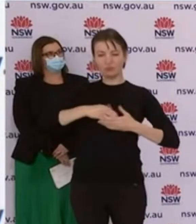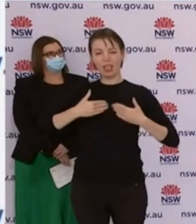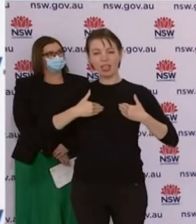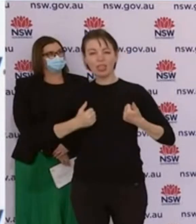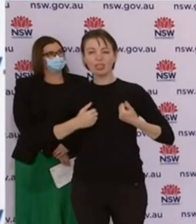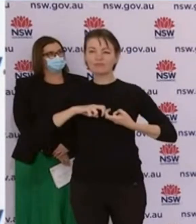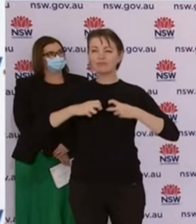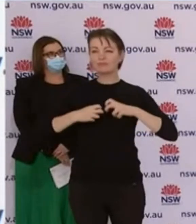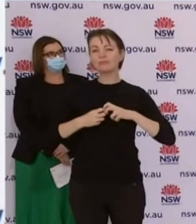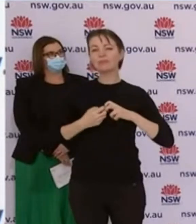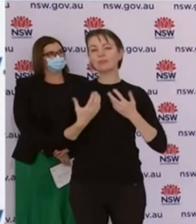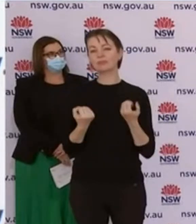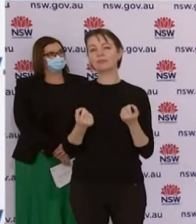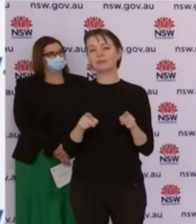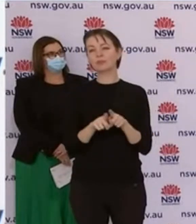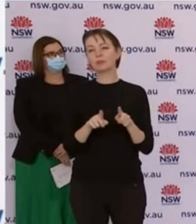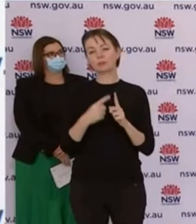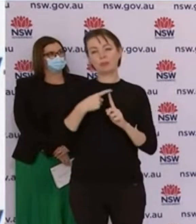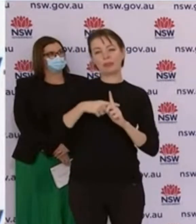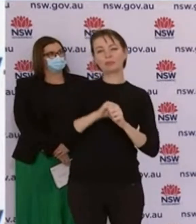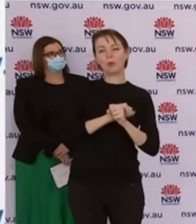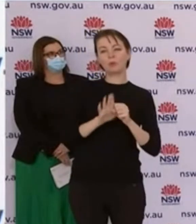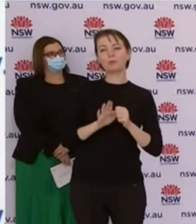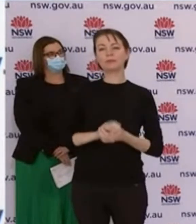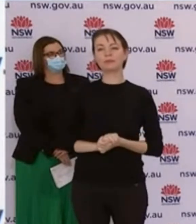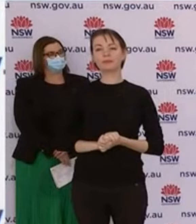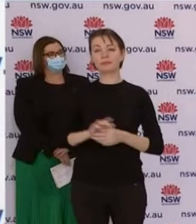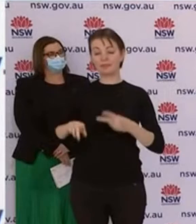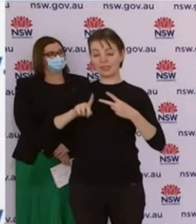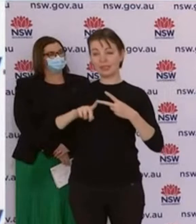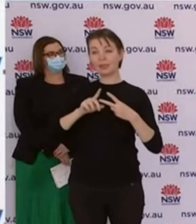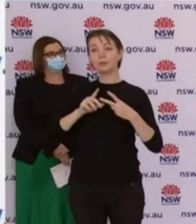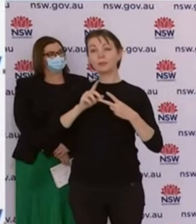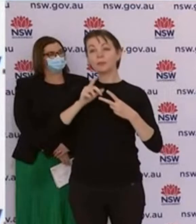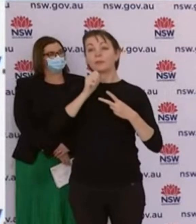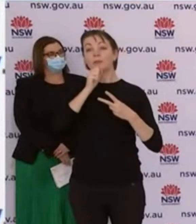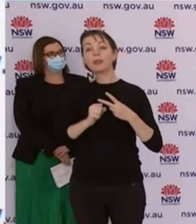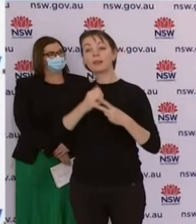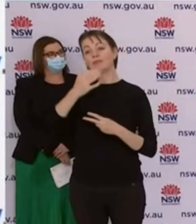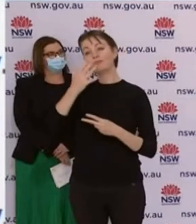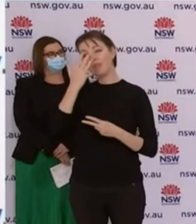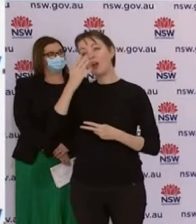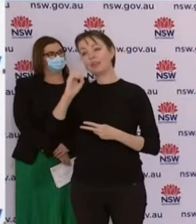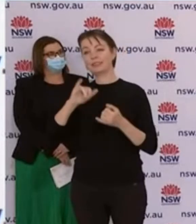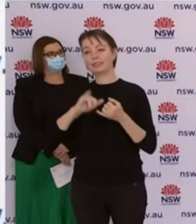underlying conditions. The second person who sadly passed away was a man in his